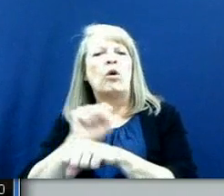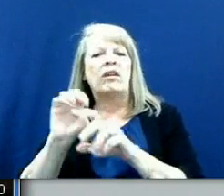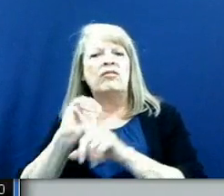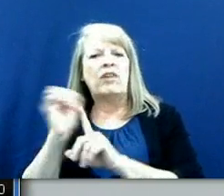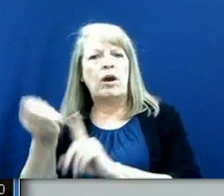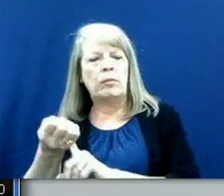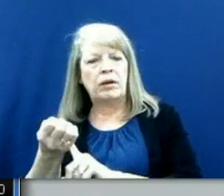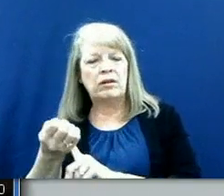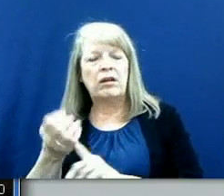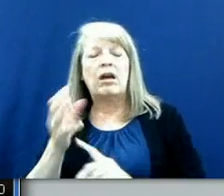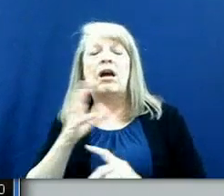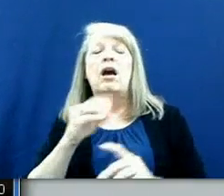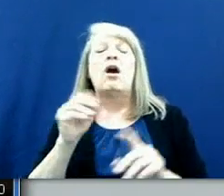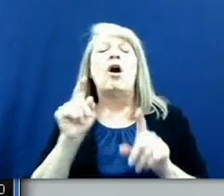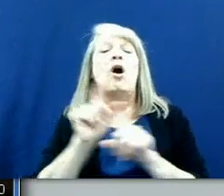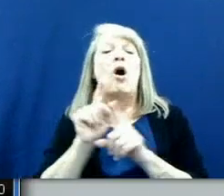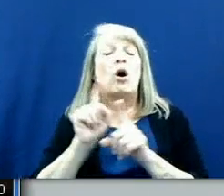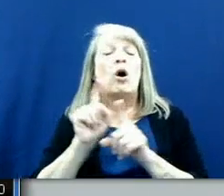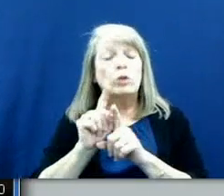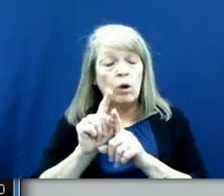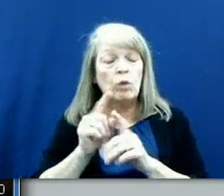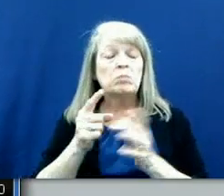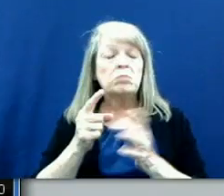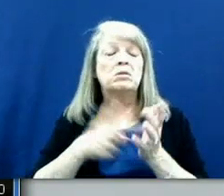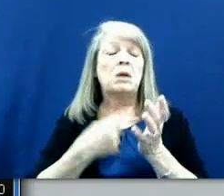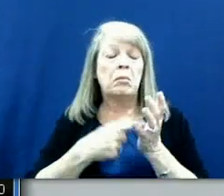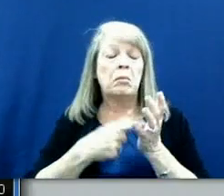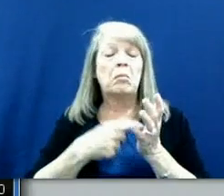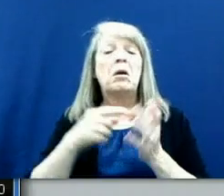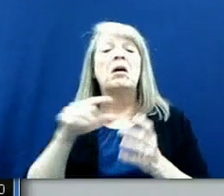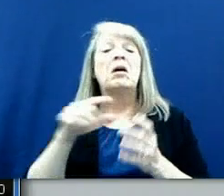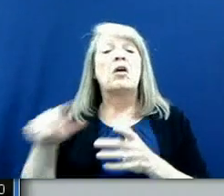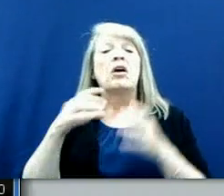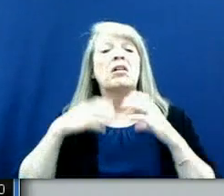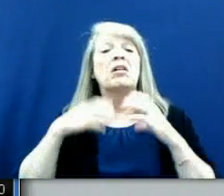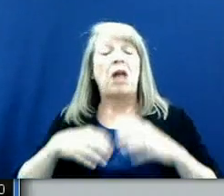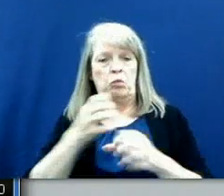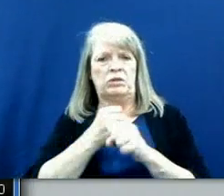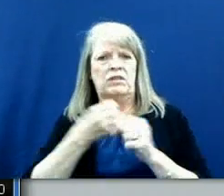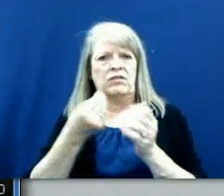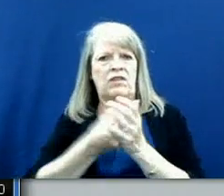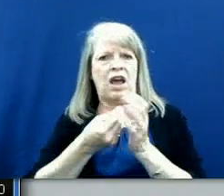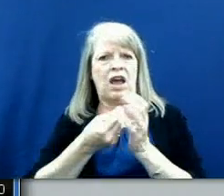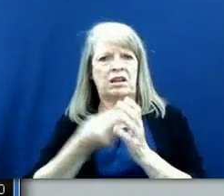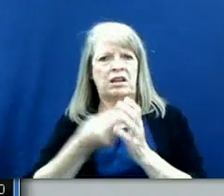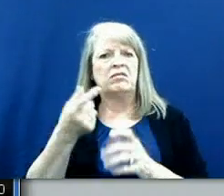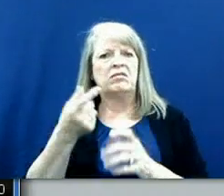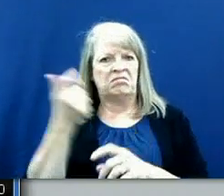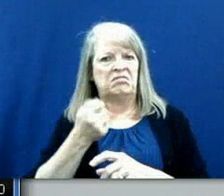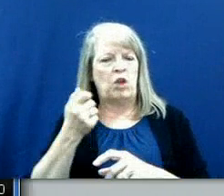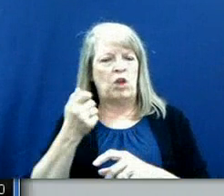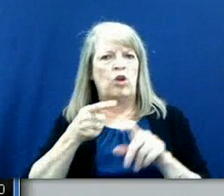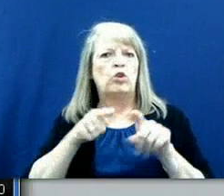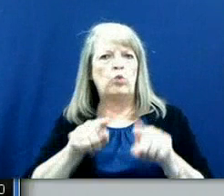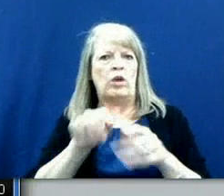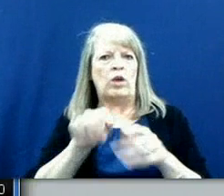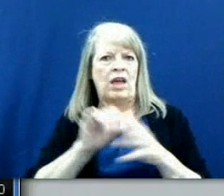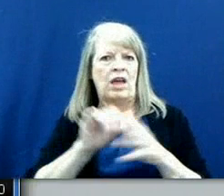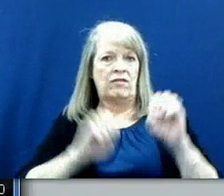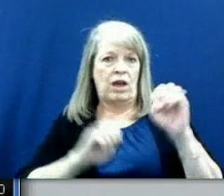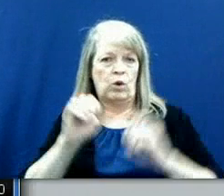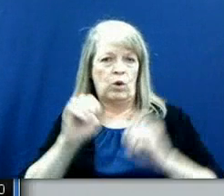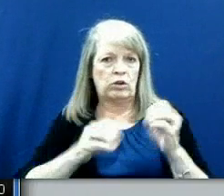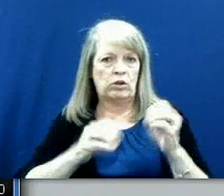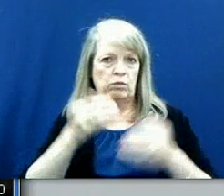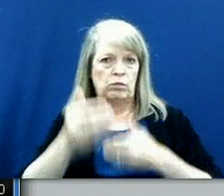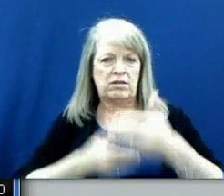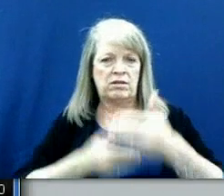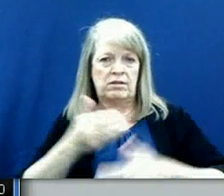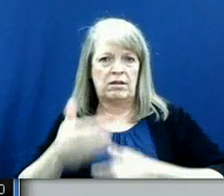And clients might even be paid a stipend during this evaluation.